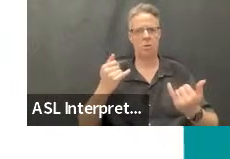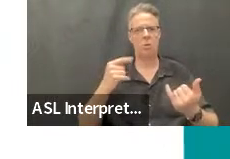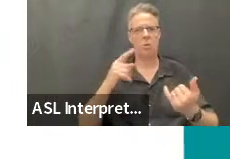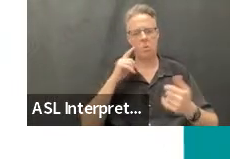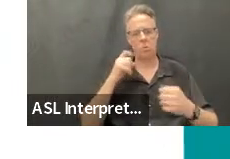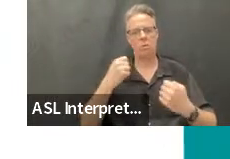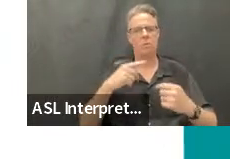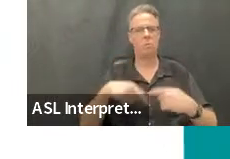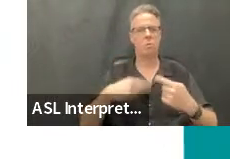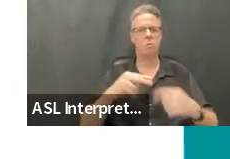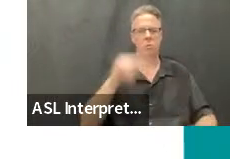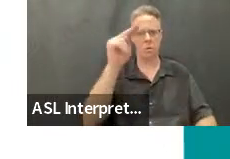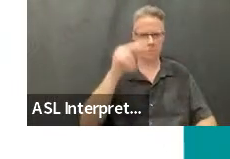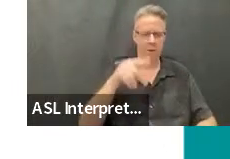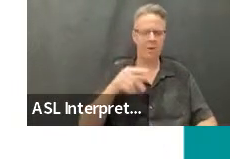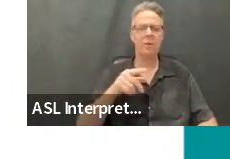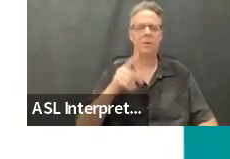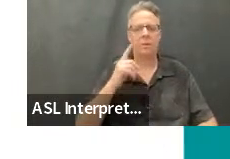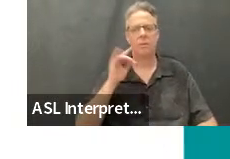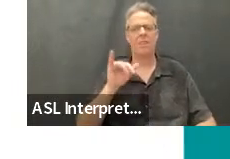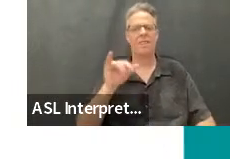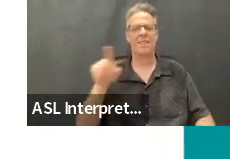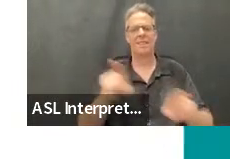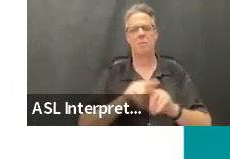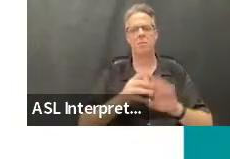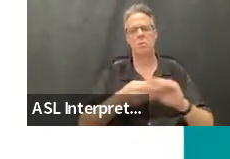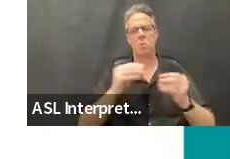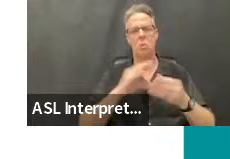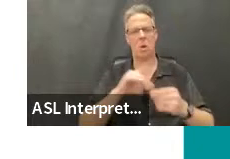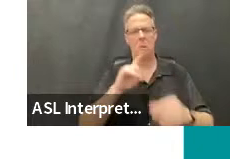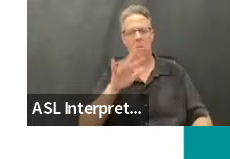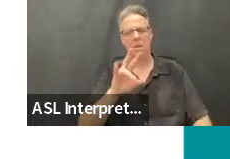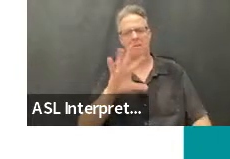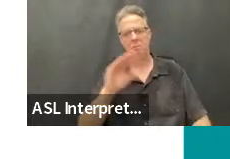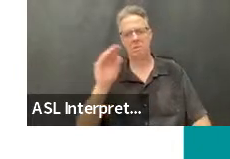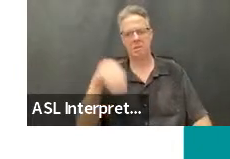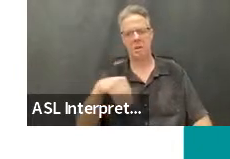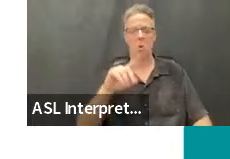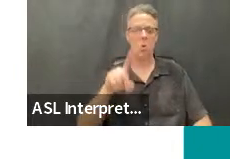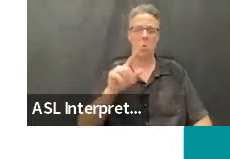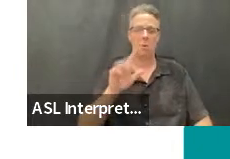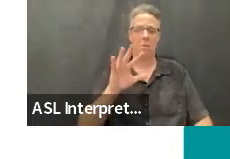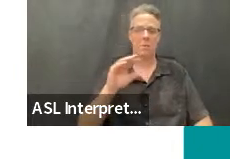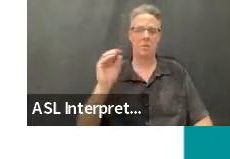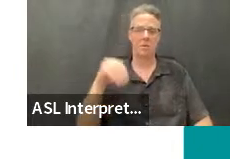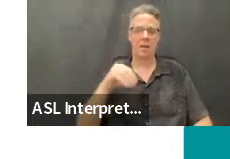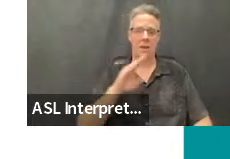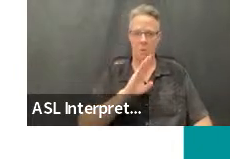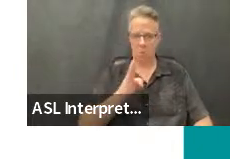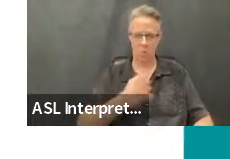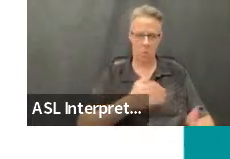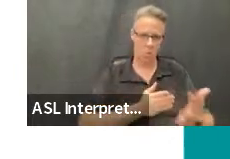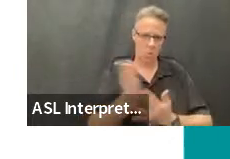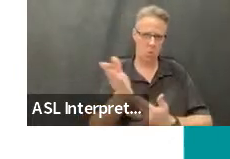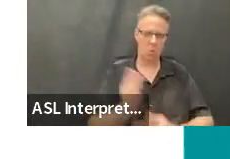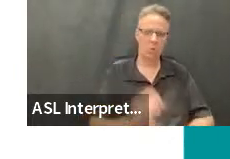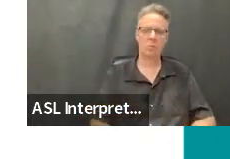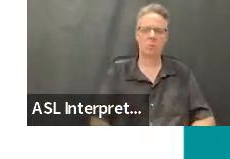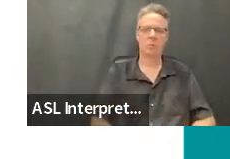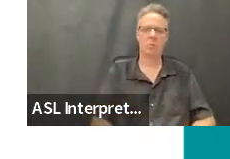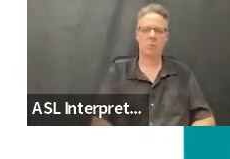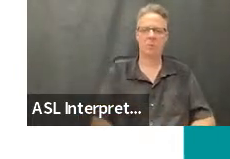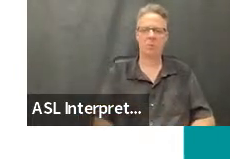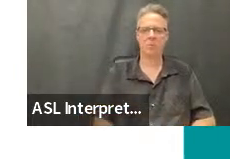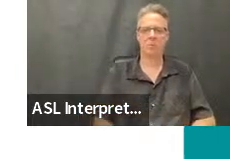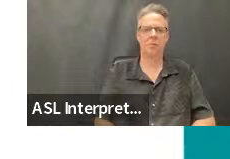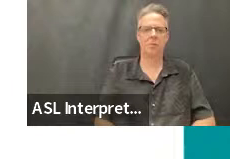in the PM peak, similar kind of story. So about 75%. So only 25% are going through to through. So south of Victory, all the way north